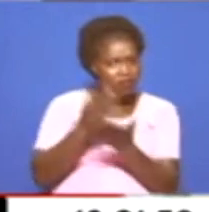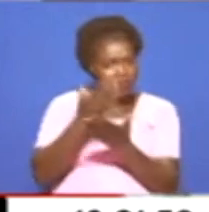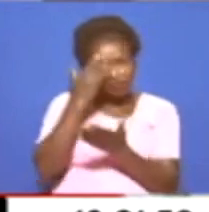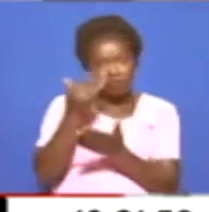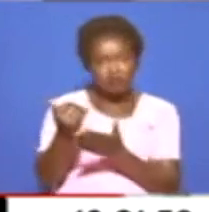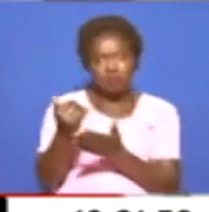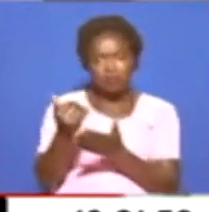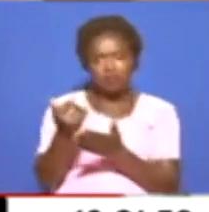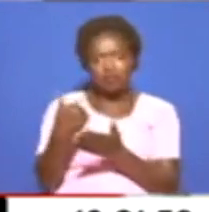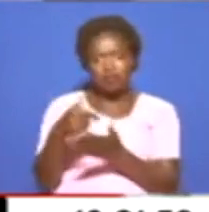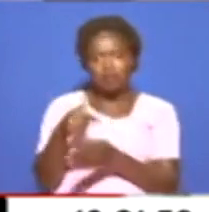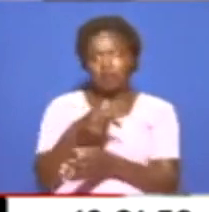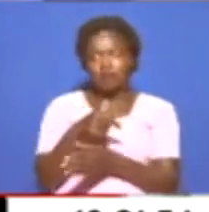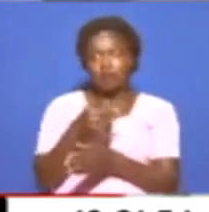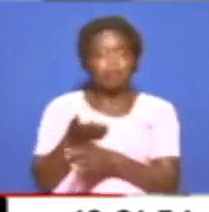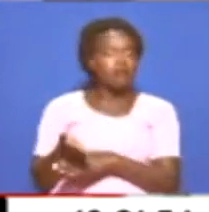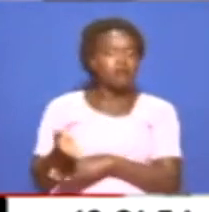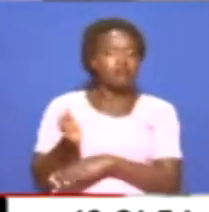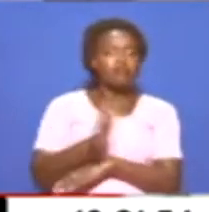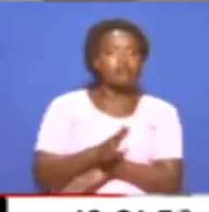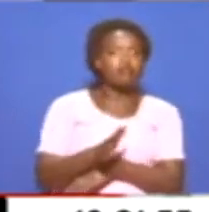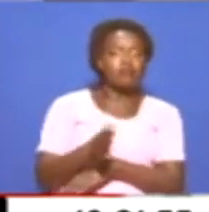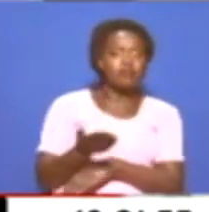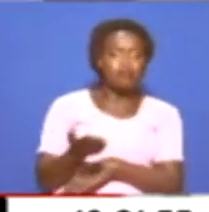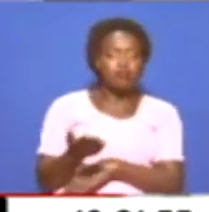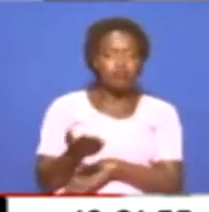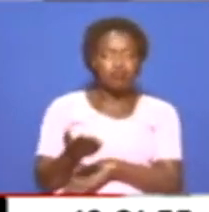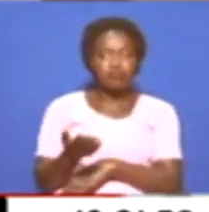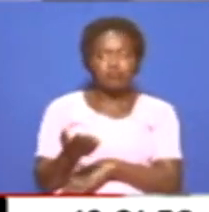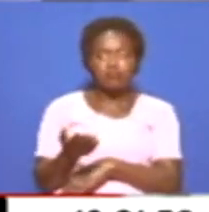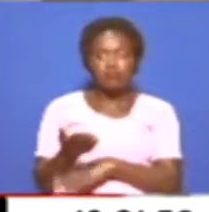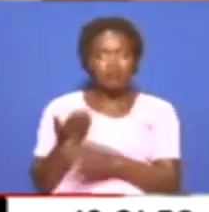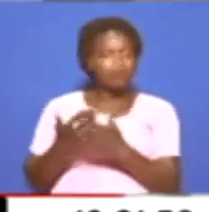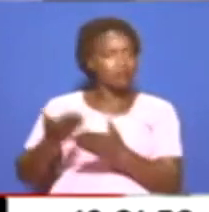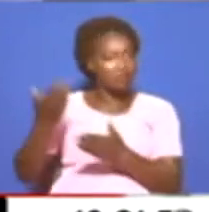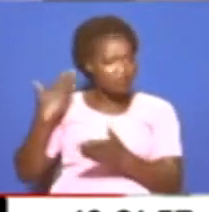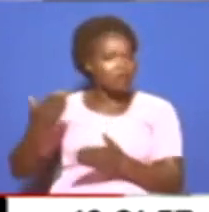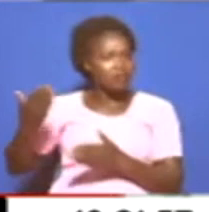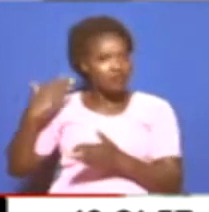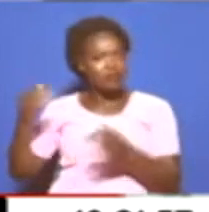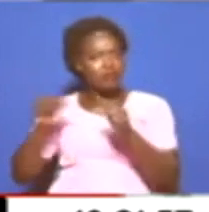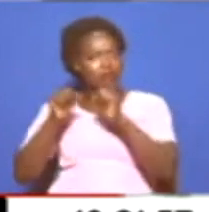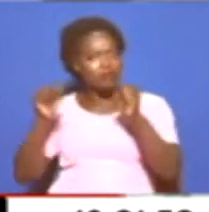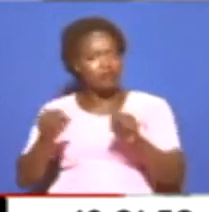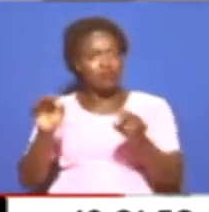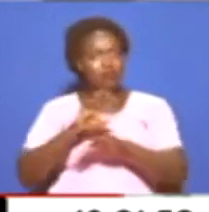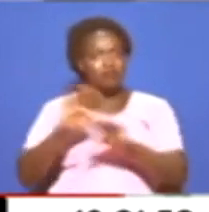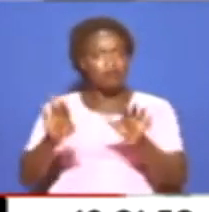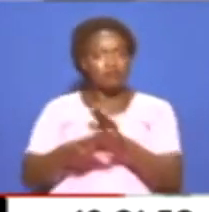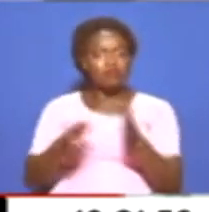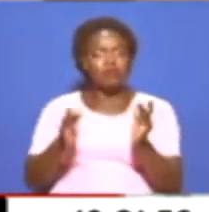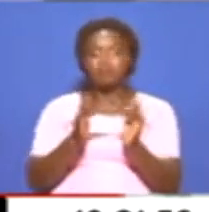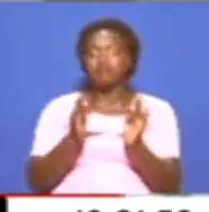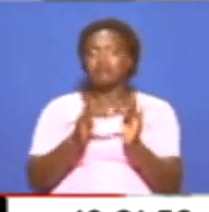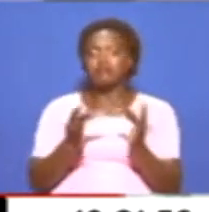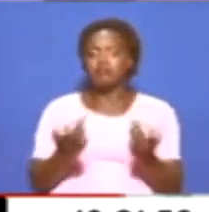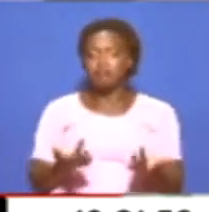we even go back to how we used to do things? Now everything we are doing is digital.